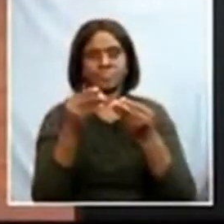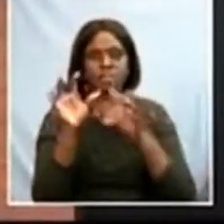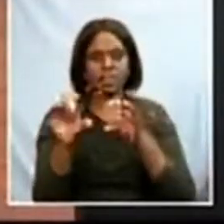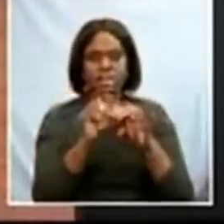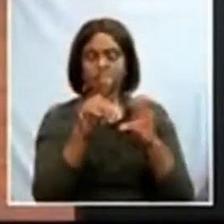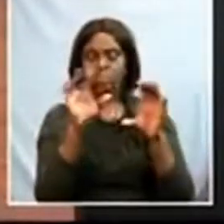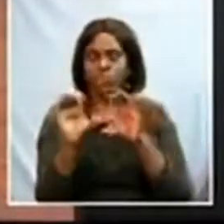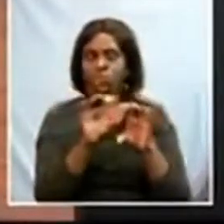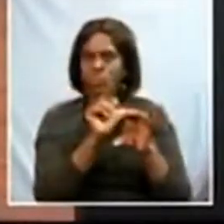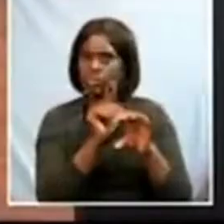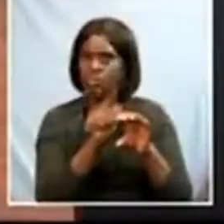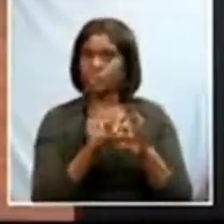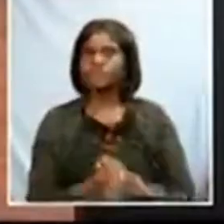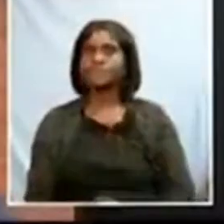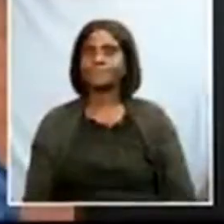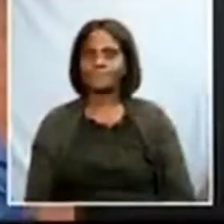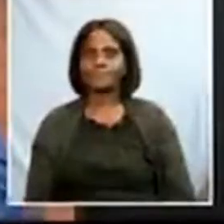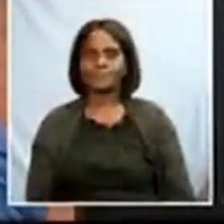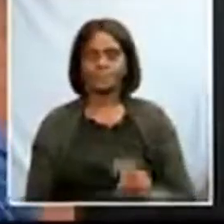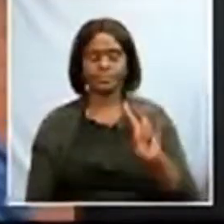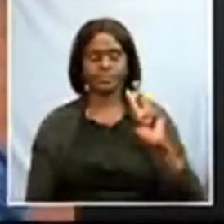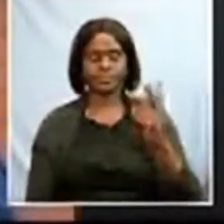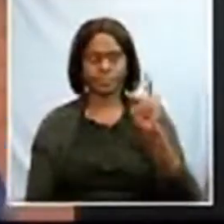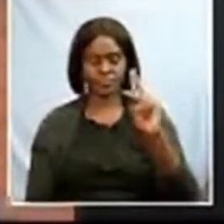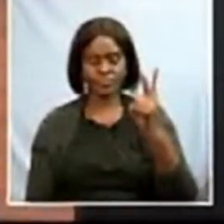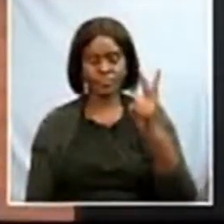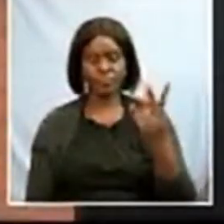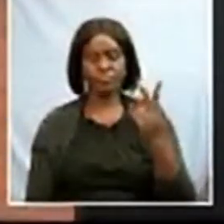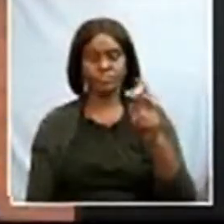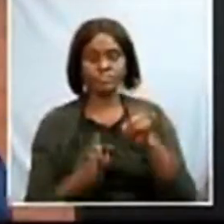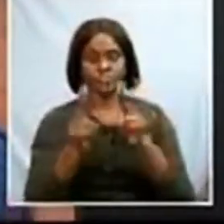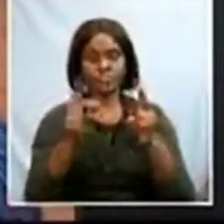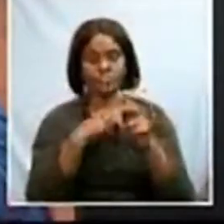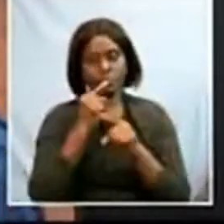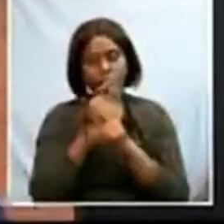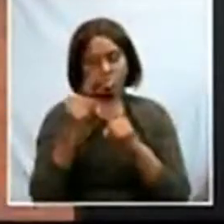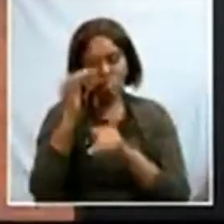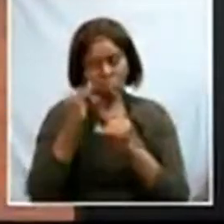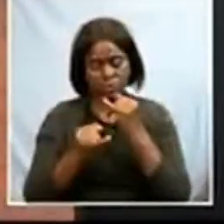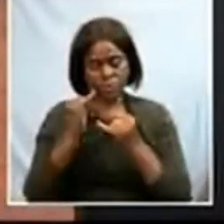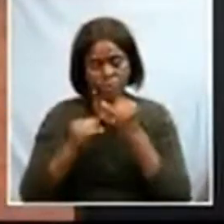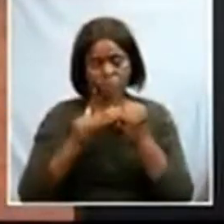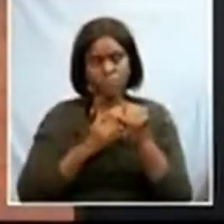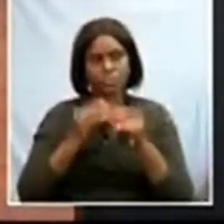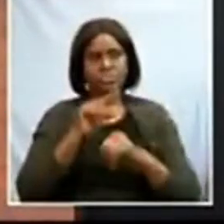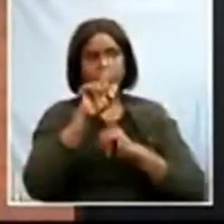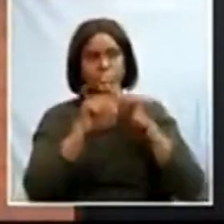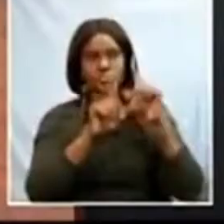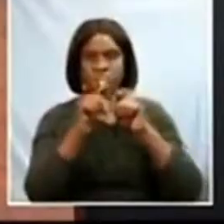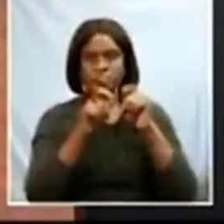do that? And secondly, so that I just finish my questions,